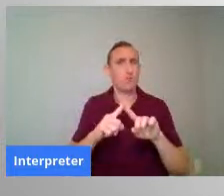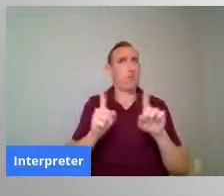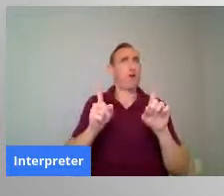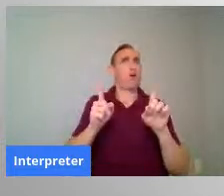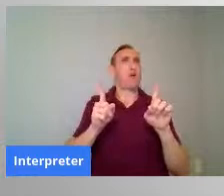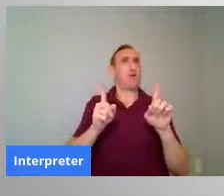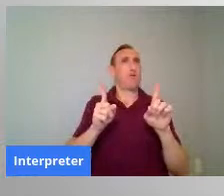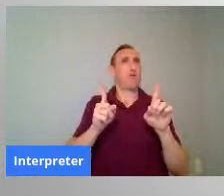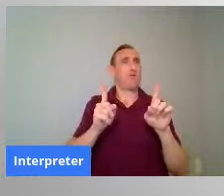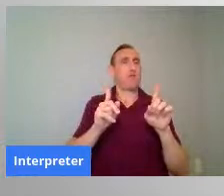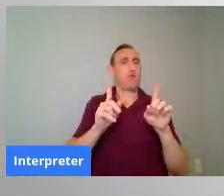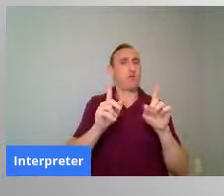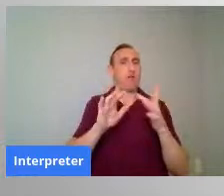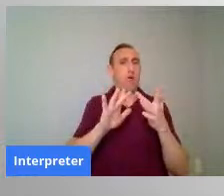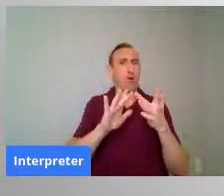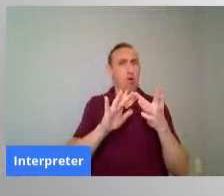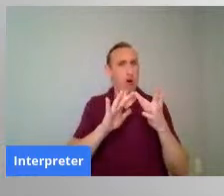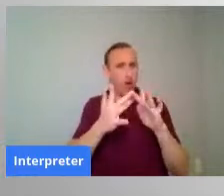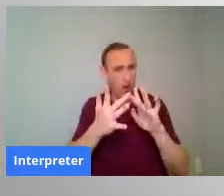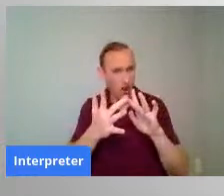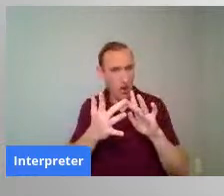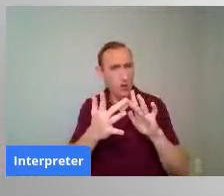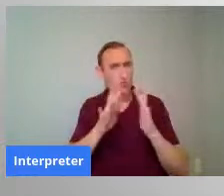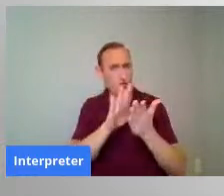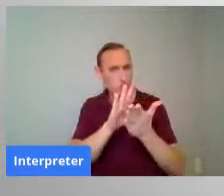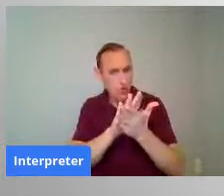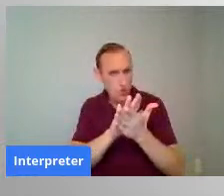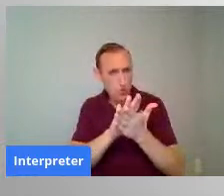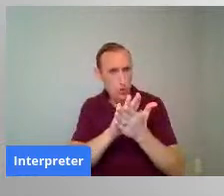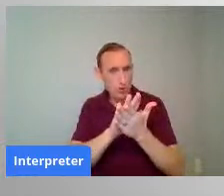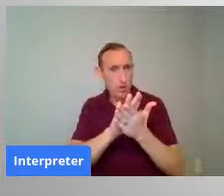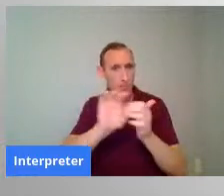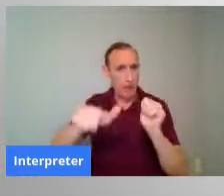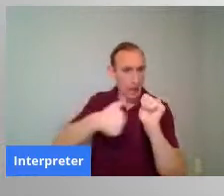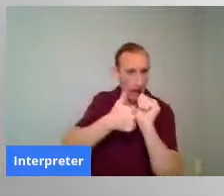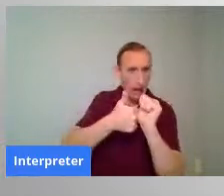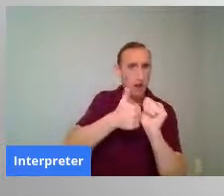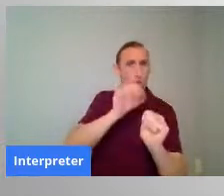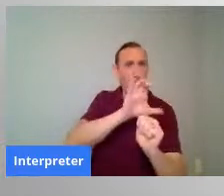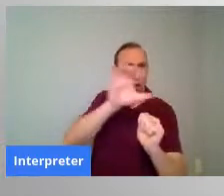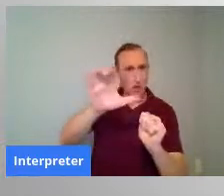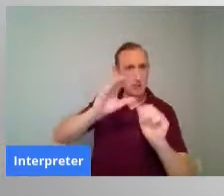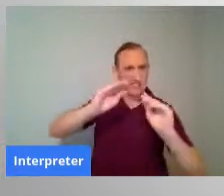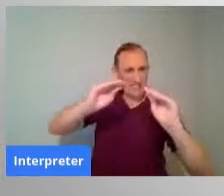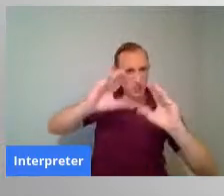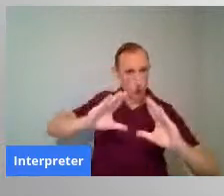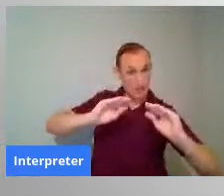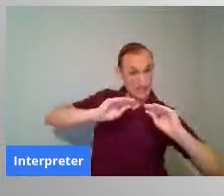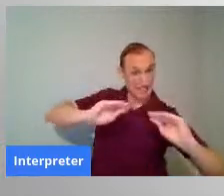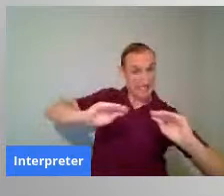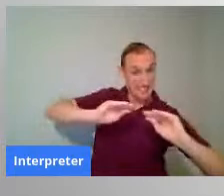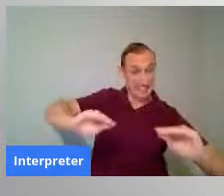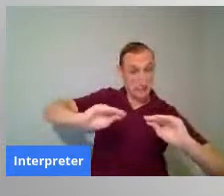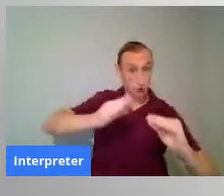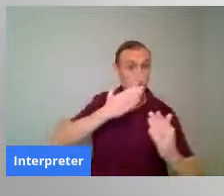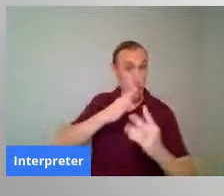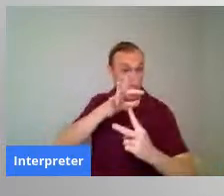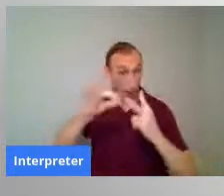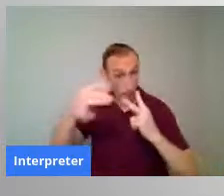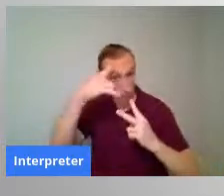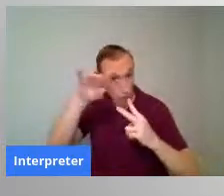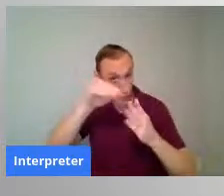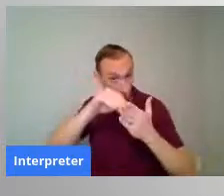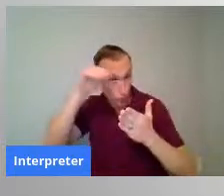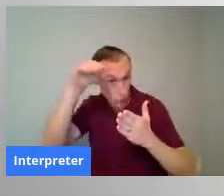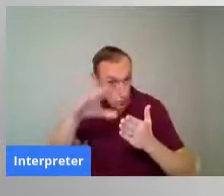online school taught by Clark County teachers that is a good option for students?